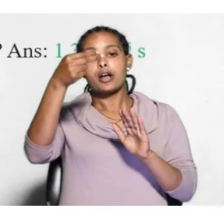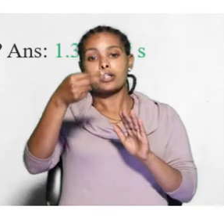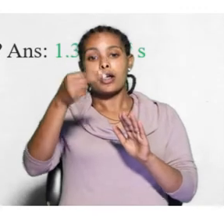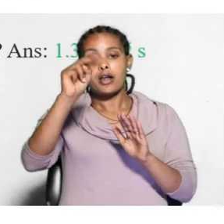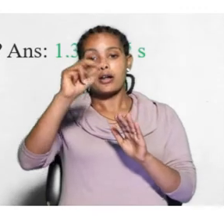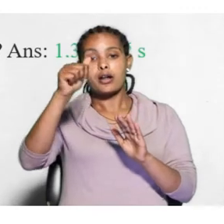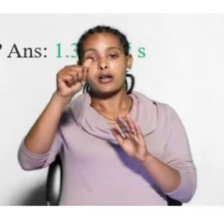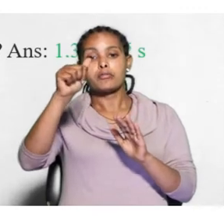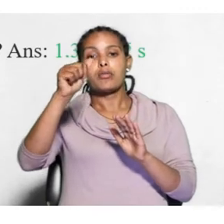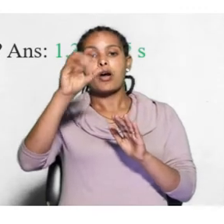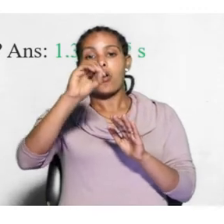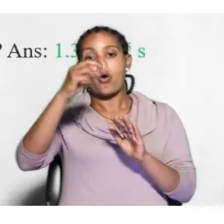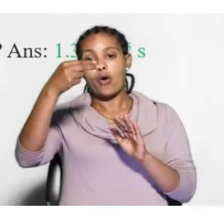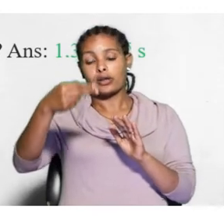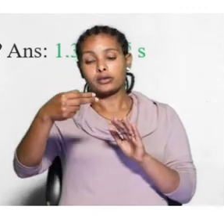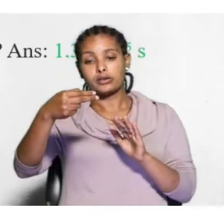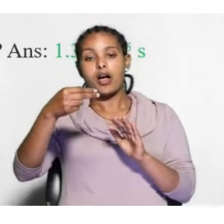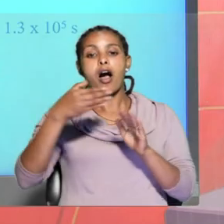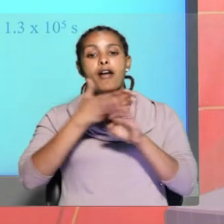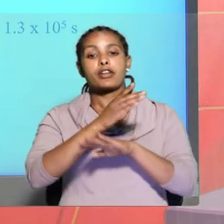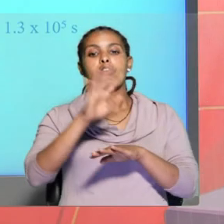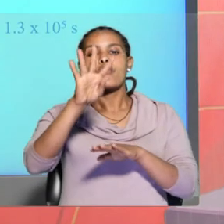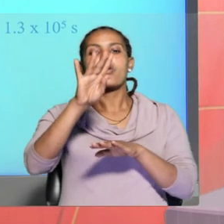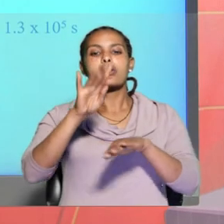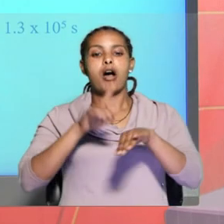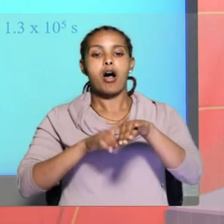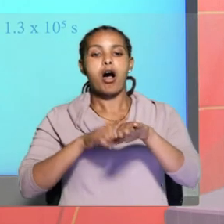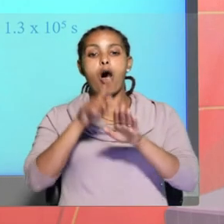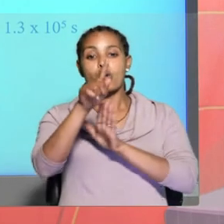peroxide after 4 hours